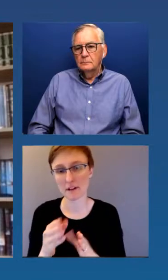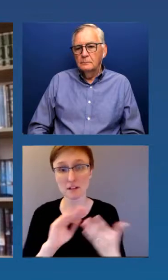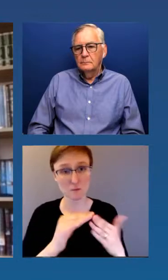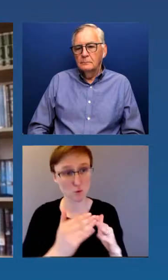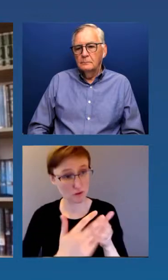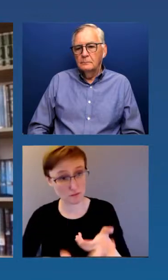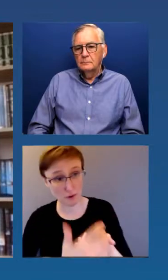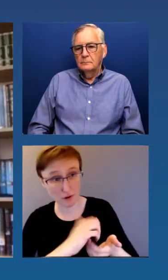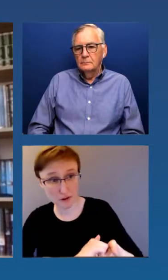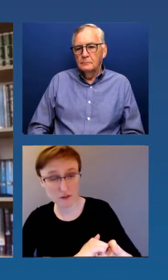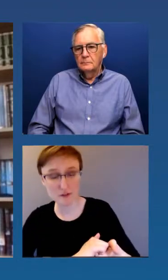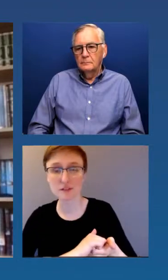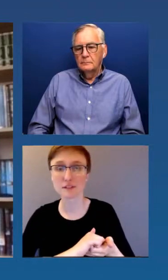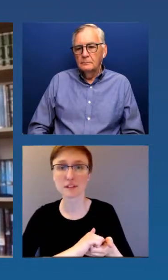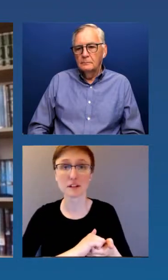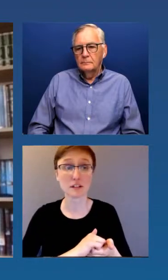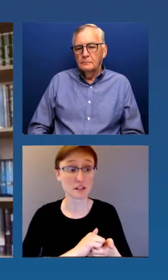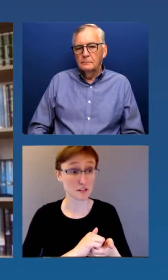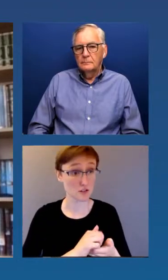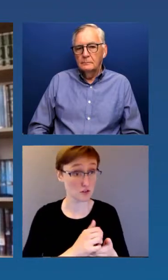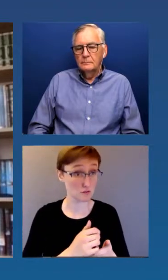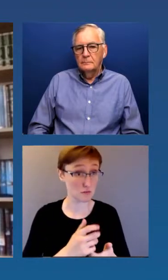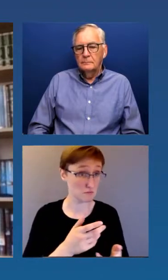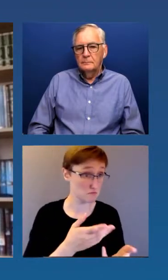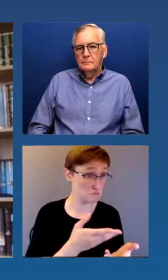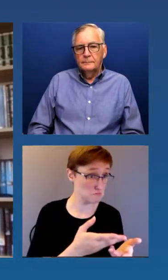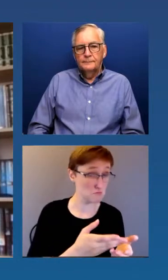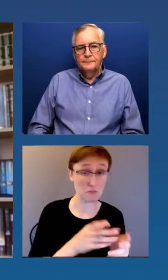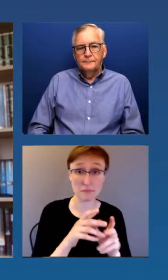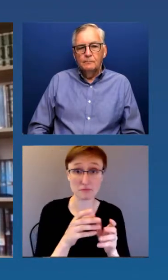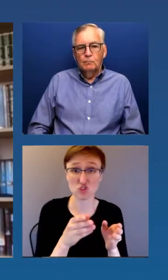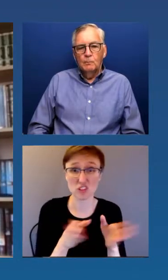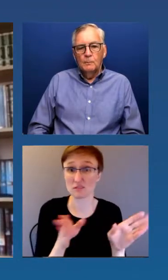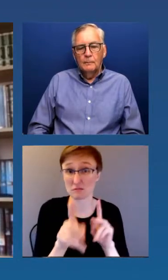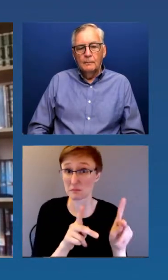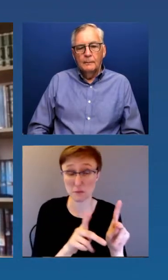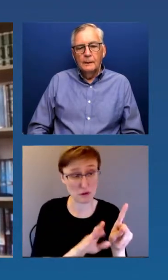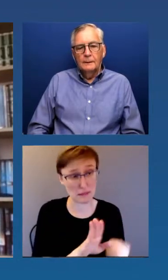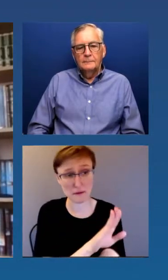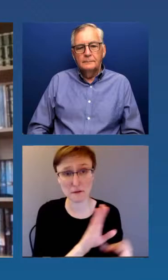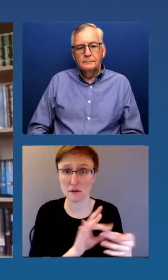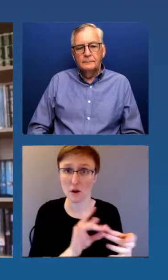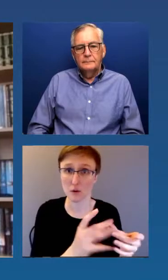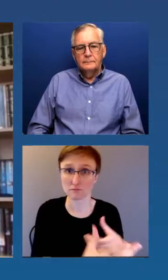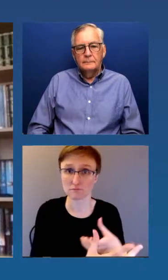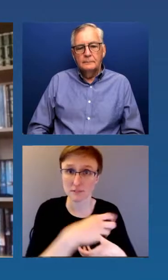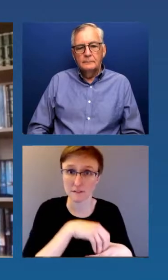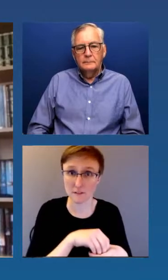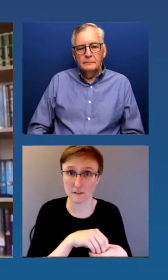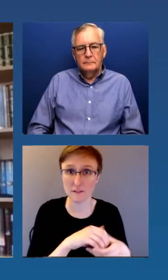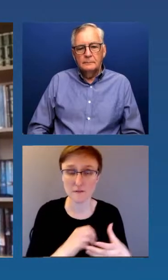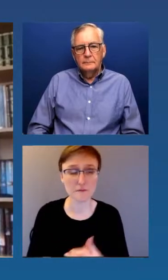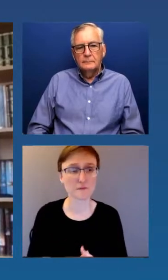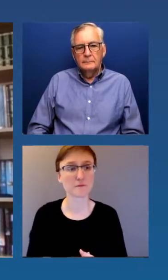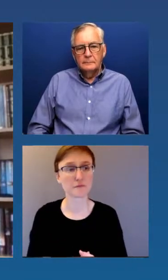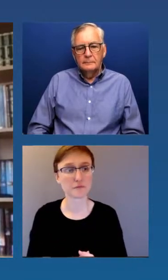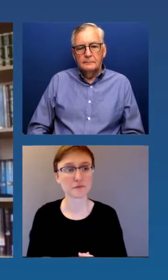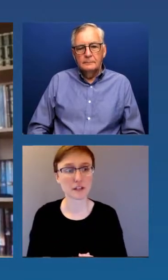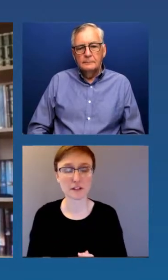residents in response strategies, centering their voice and their concerns, and really taking an approach that